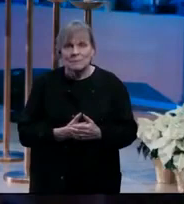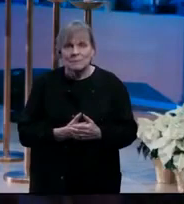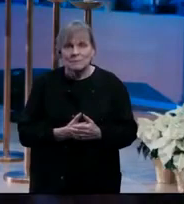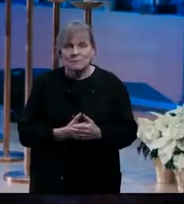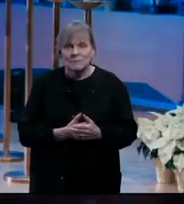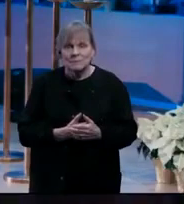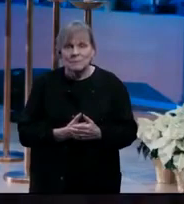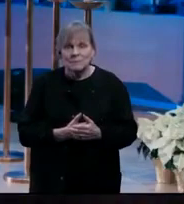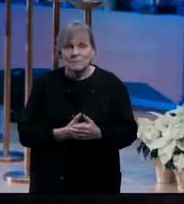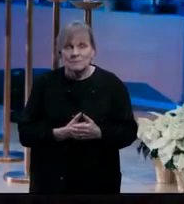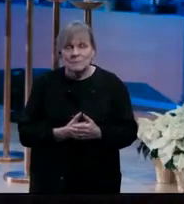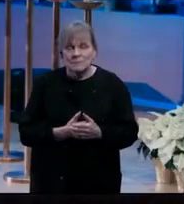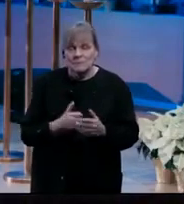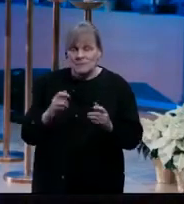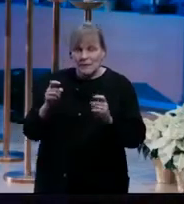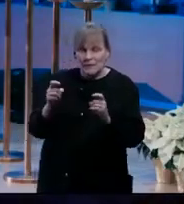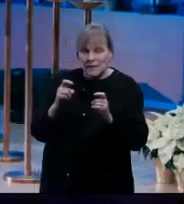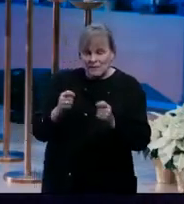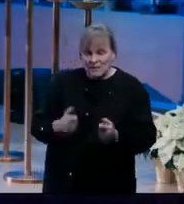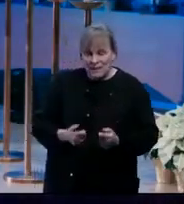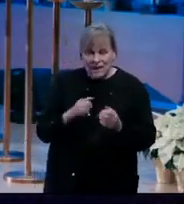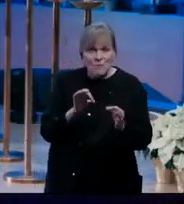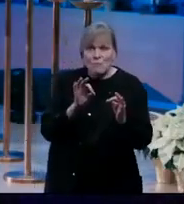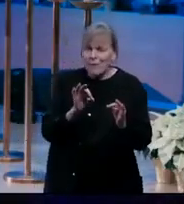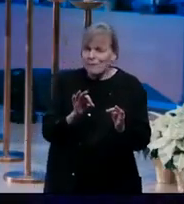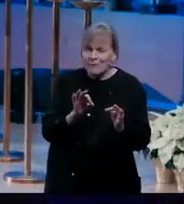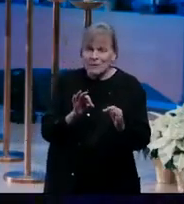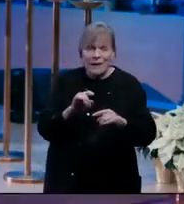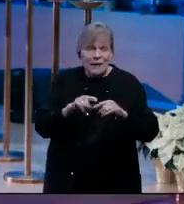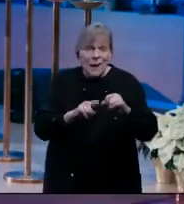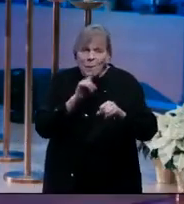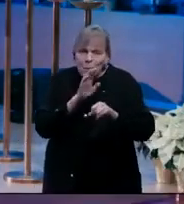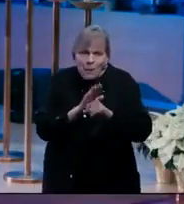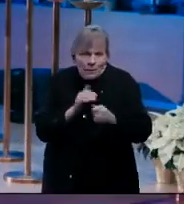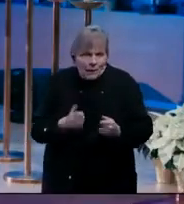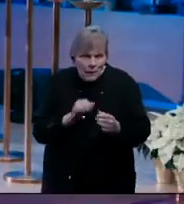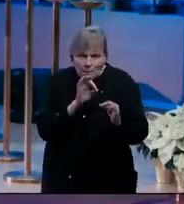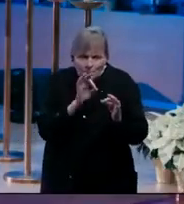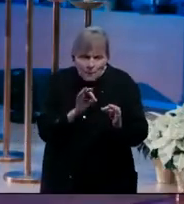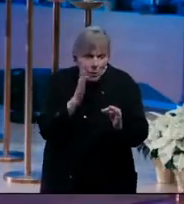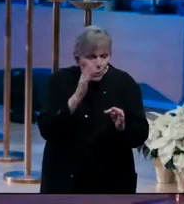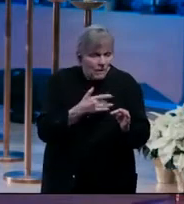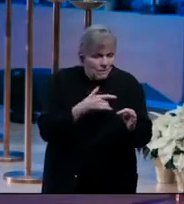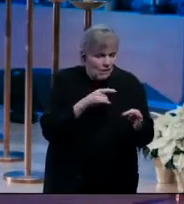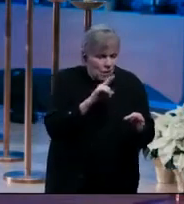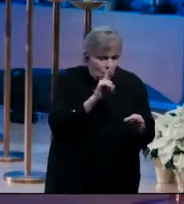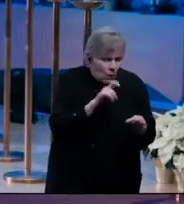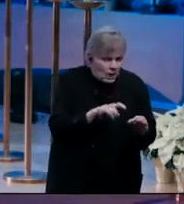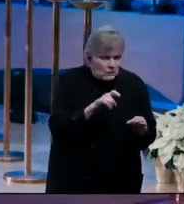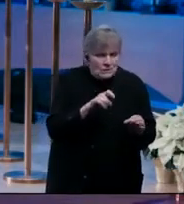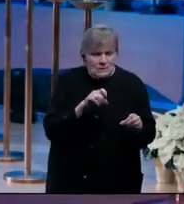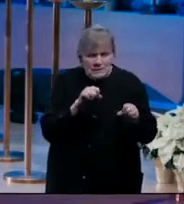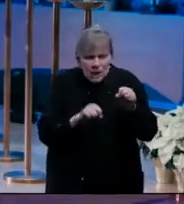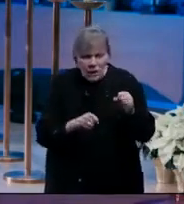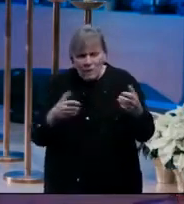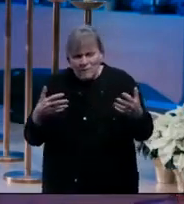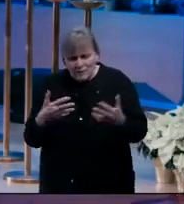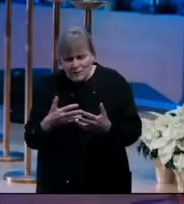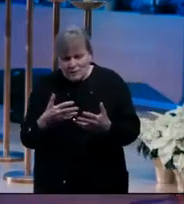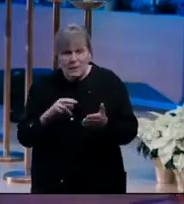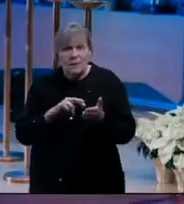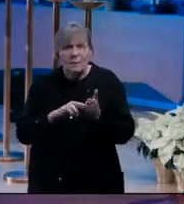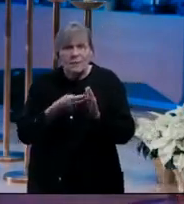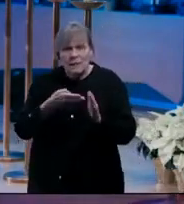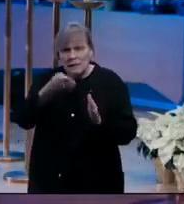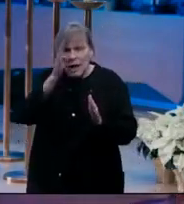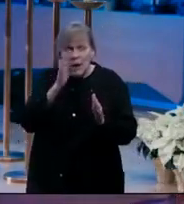And when we have that gift, it doesn't mean our lives are perfect. I can't promise you that tonight. You will have questions, you will have doubts, and you will have fears. But what it does mean is